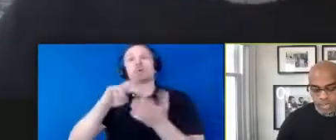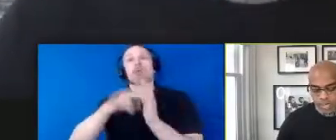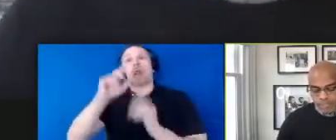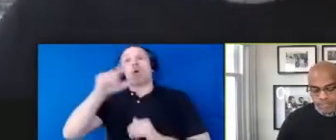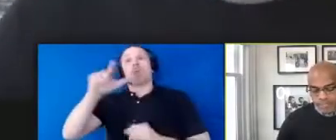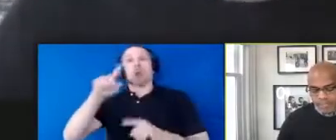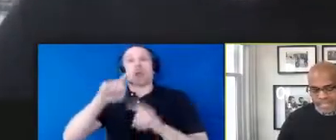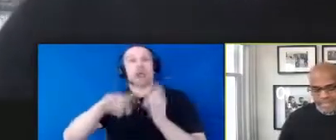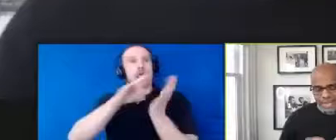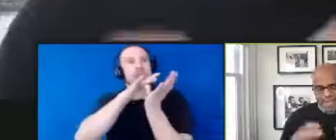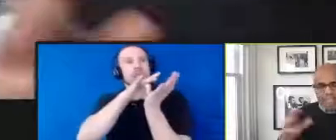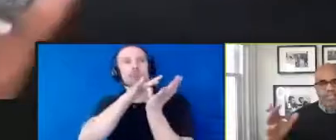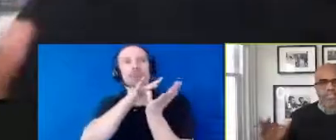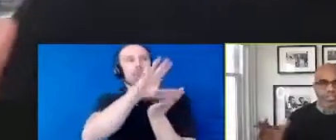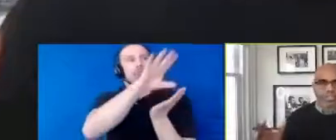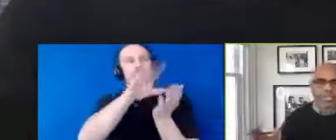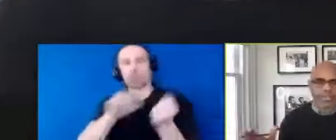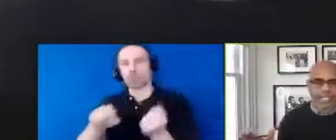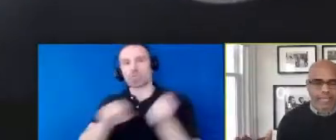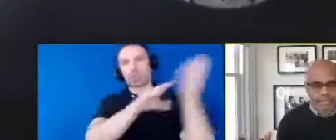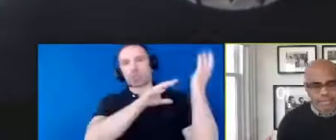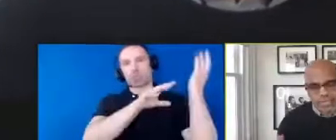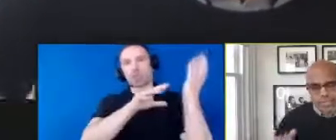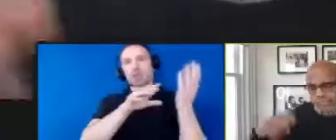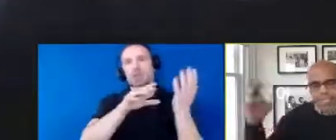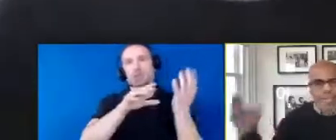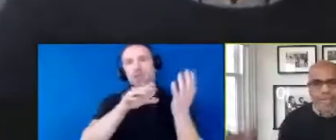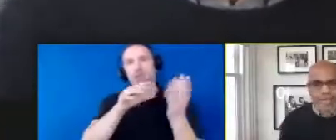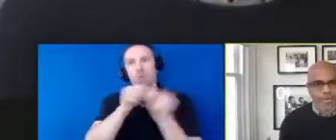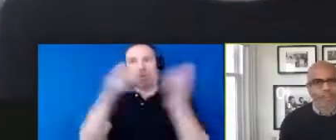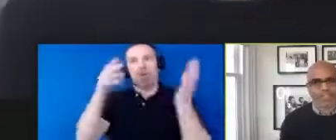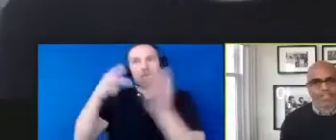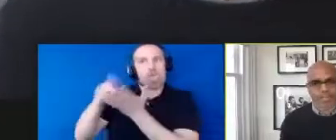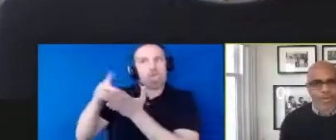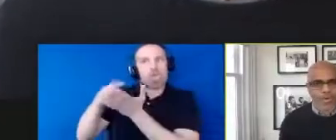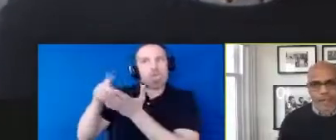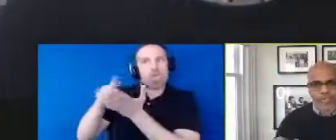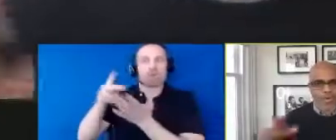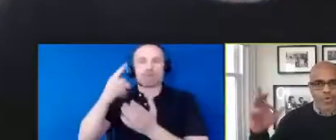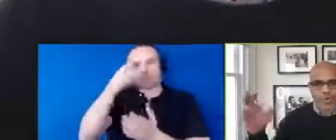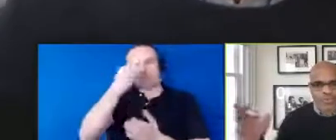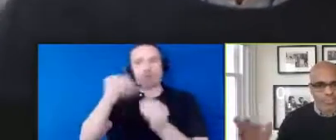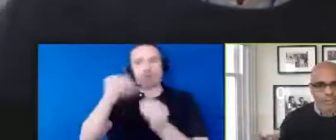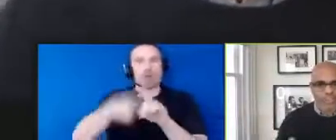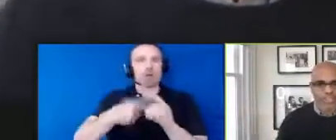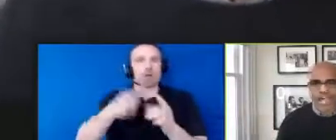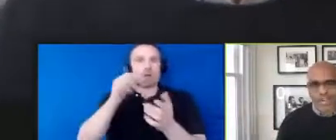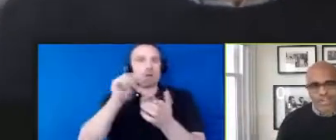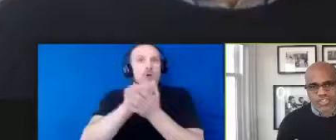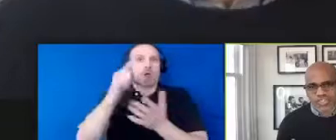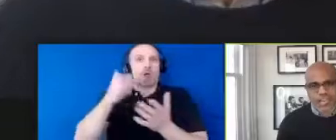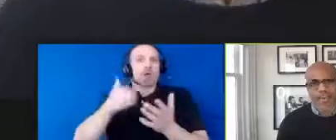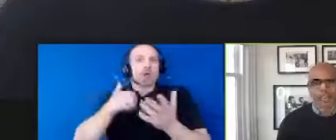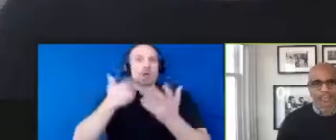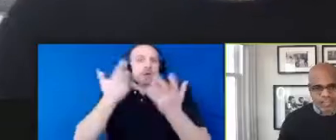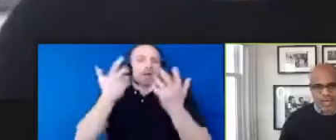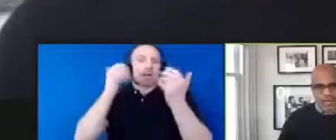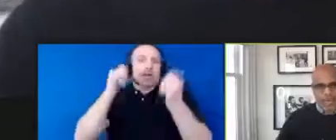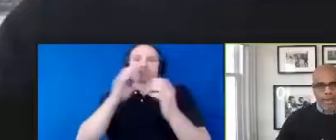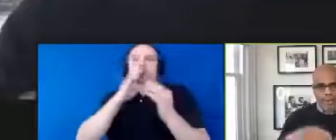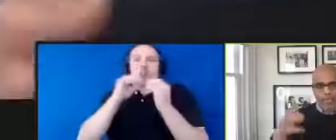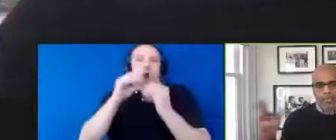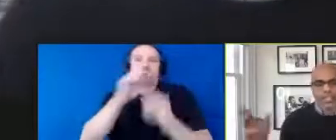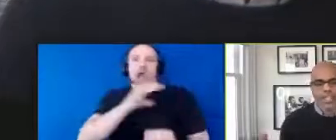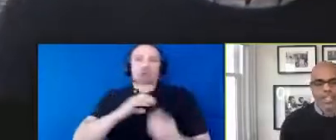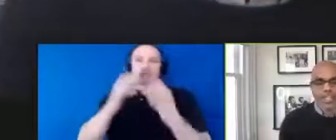So, I mean, that's my general update. I mean, there's a bunch of stuff happening in Washington. We can go around the horn. Congress is shut down because they're worried